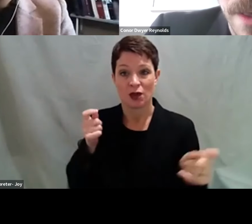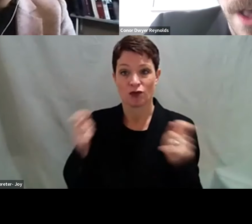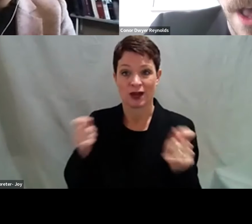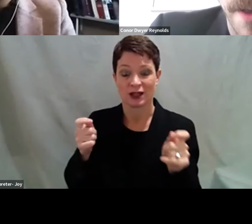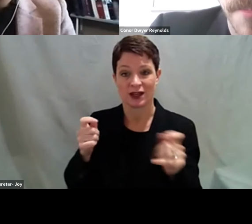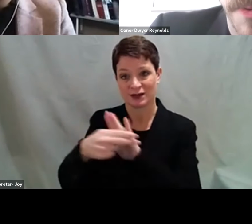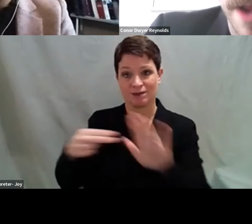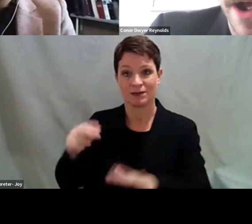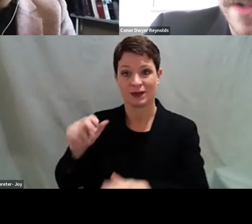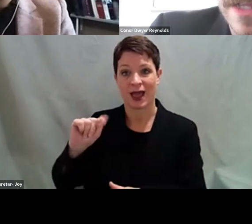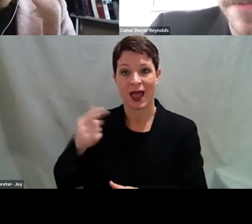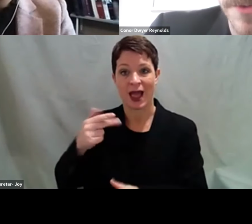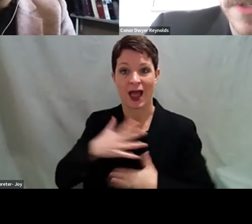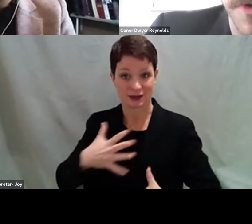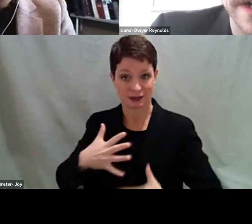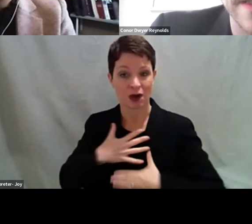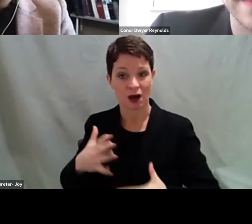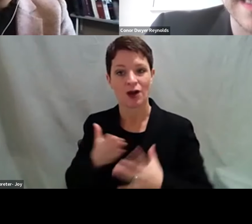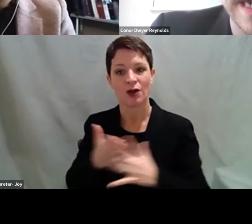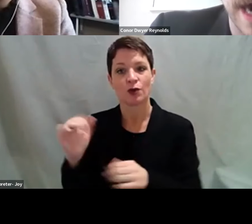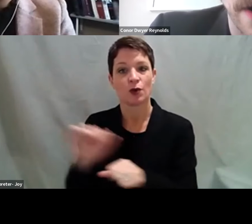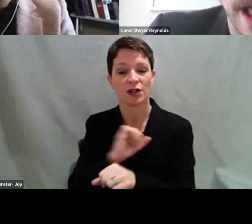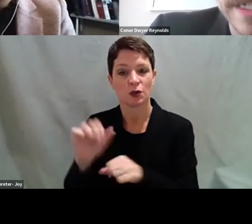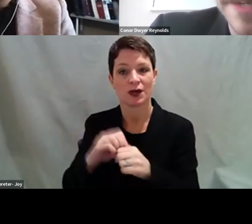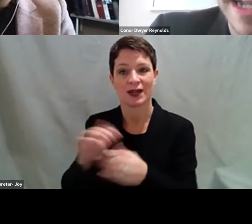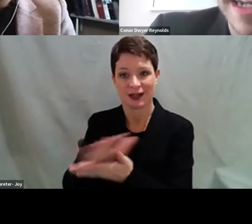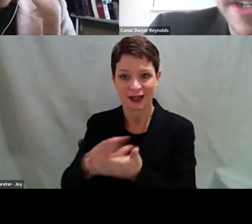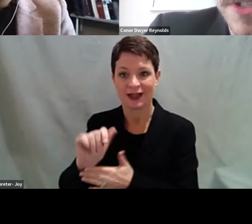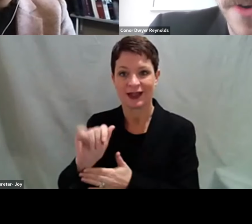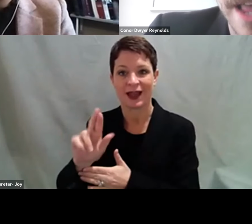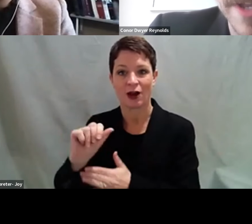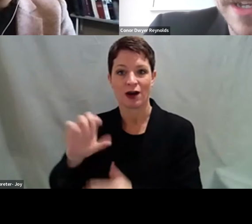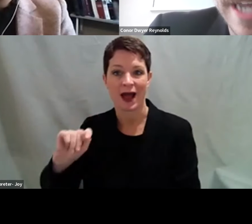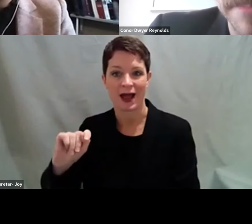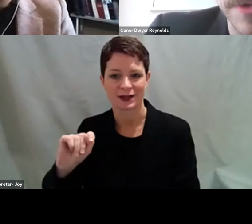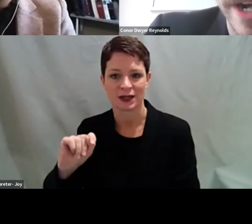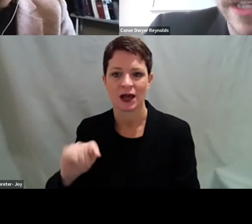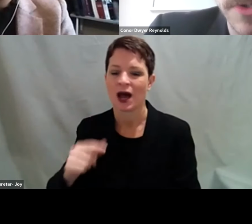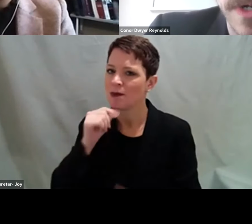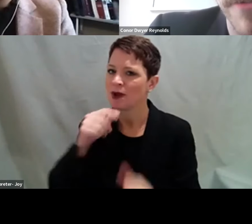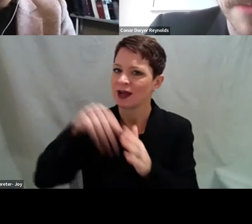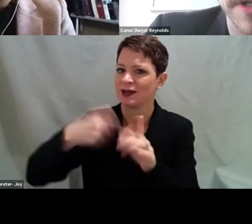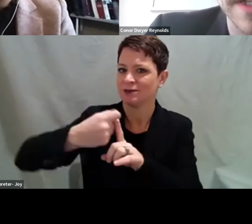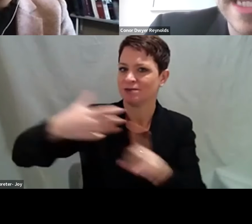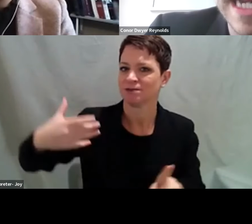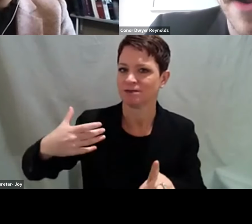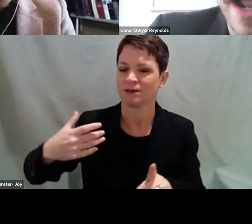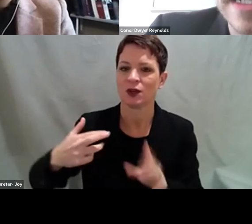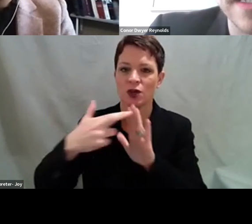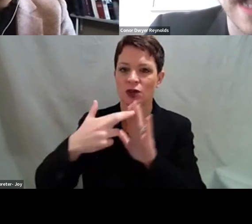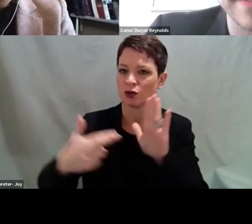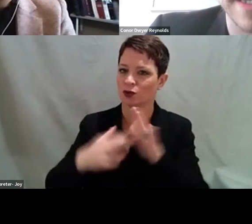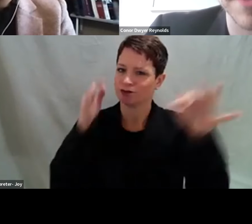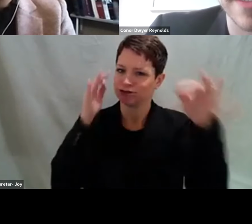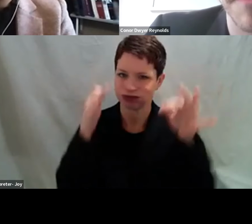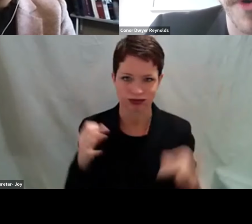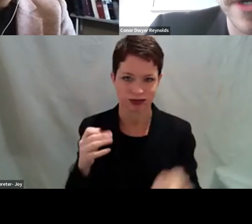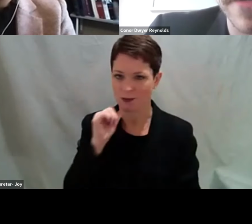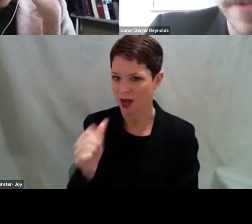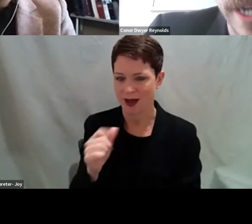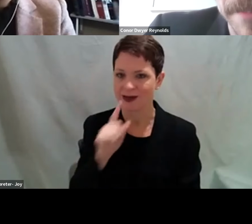asthma primarily through its work in the Clean Air Act. And I'm not going to describe in depth the regulatory framework of the Clean Air Act. It's not